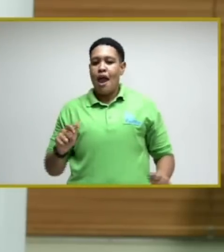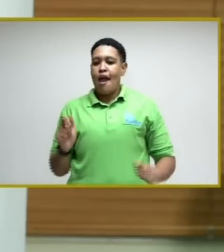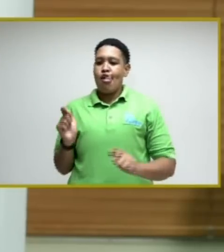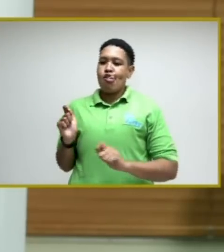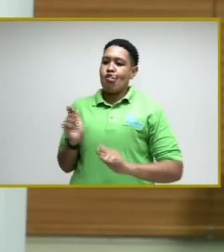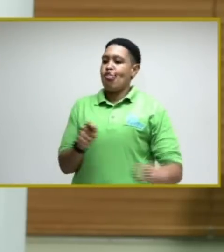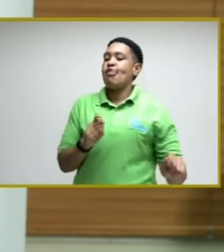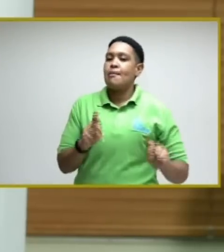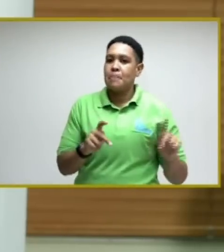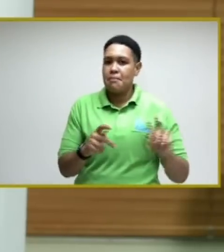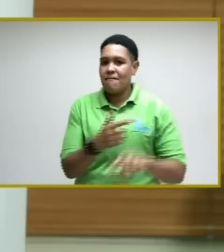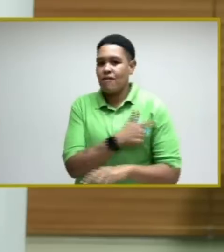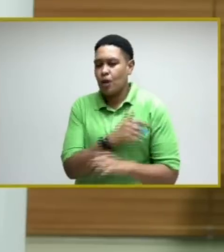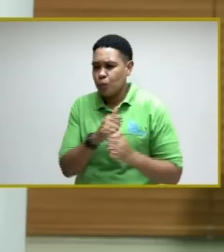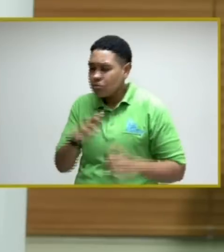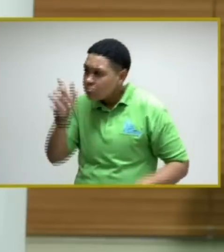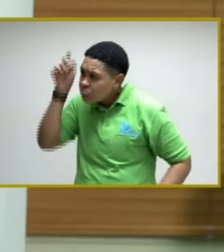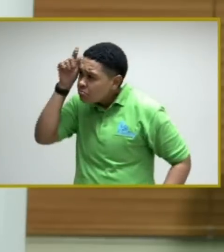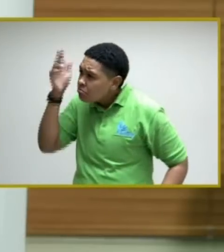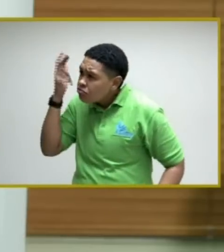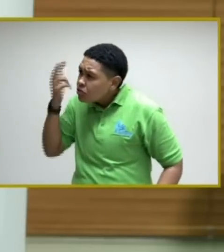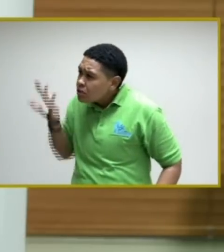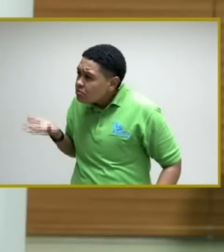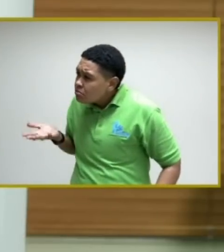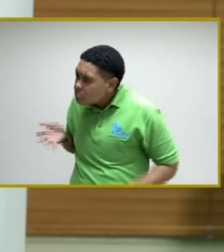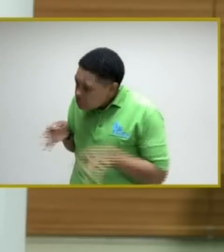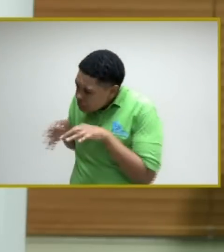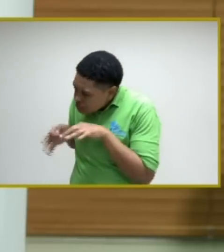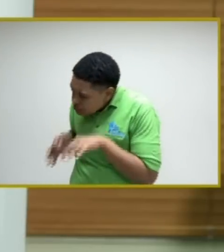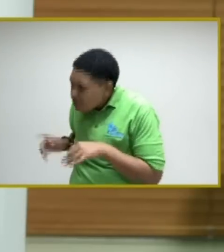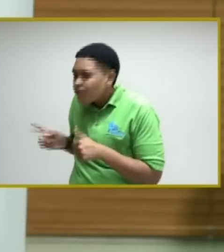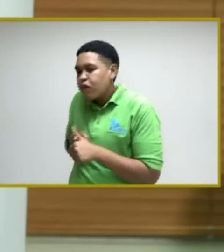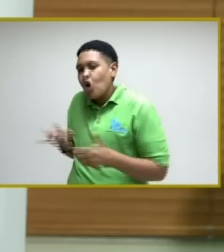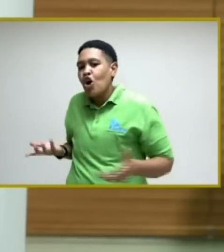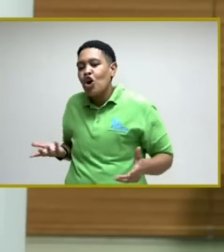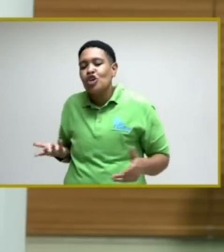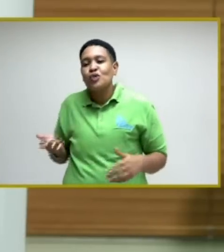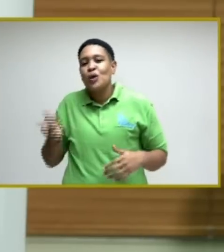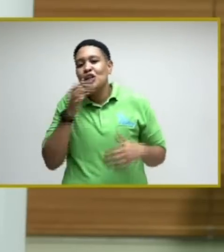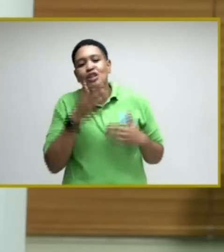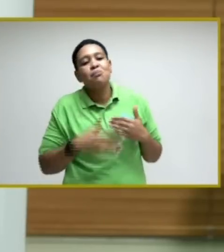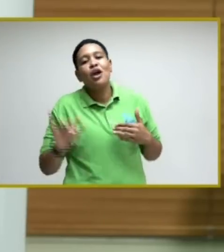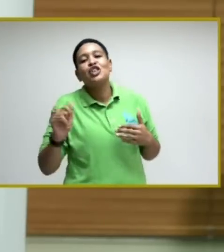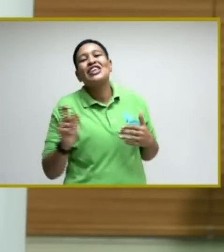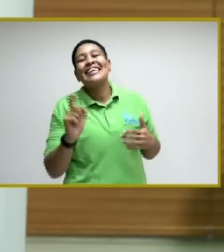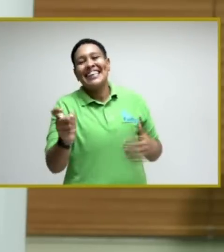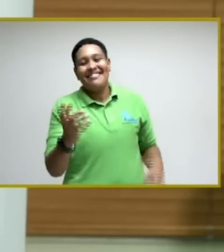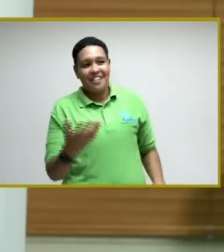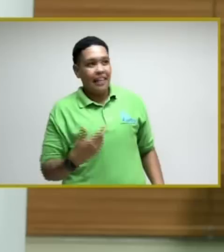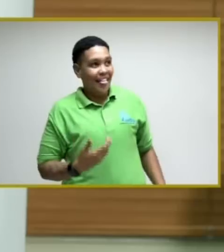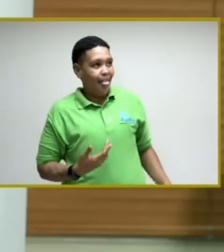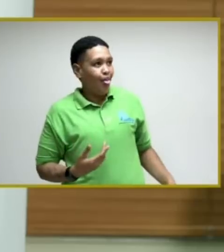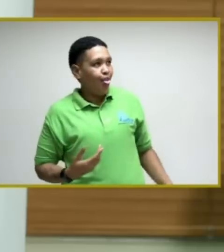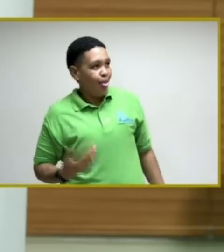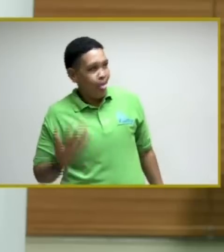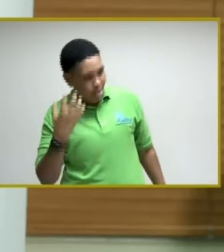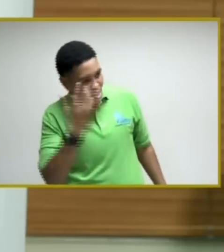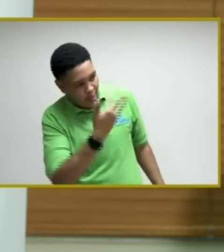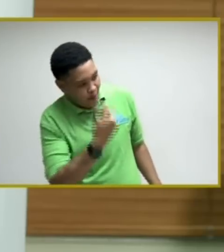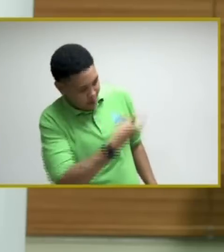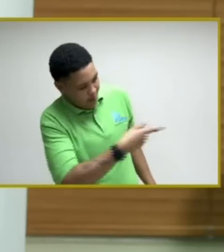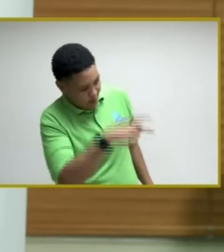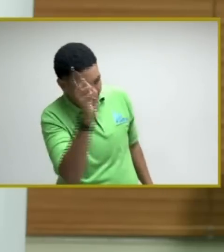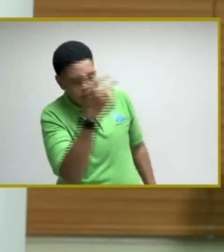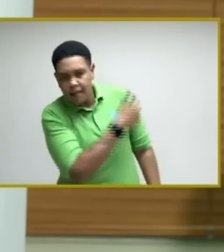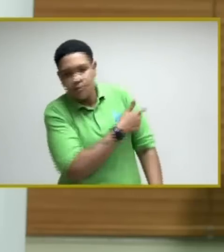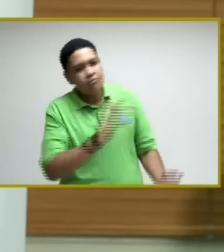vaccine without them understanding the benefits of it. So it's beyond just giving an incentive to be vaccinated. We